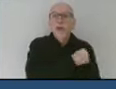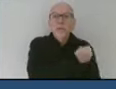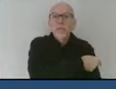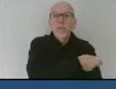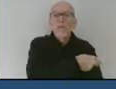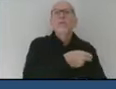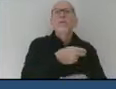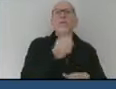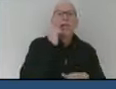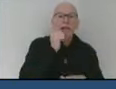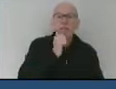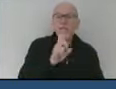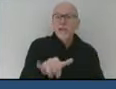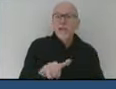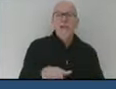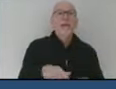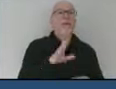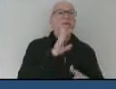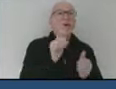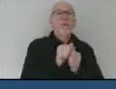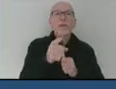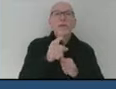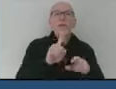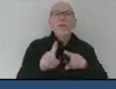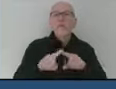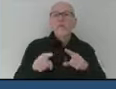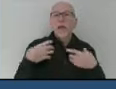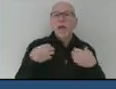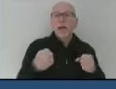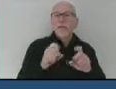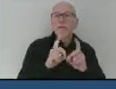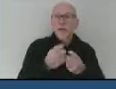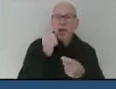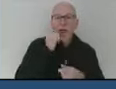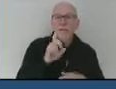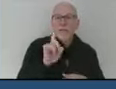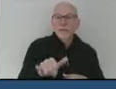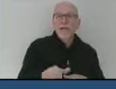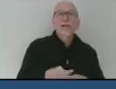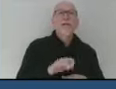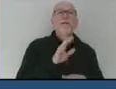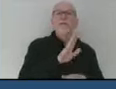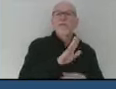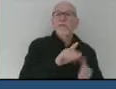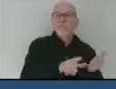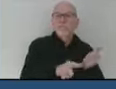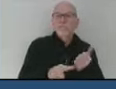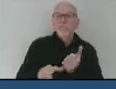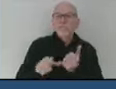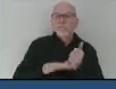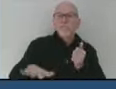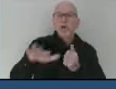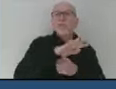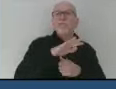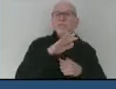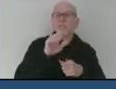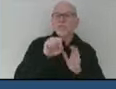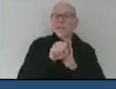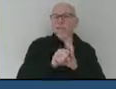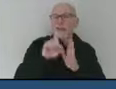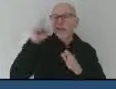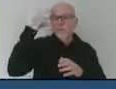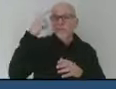officials every day and county health officers every day, her cabinet counterparts across state government, and